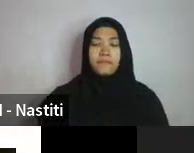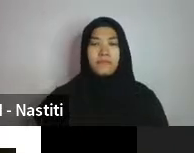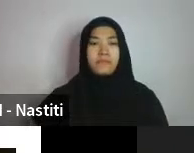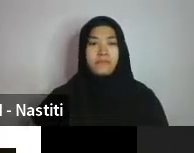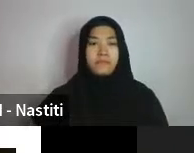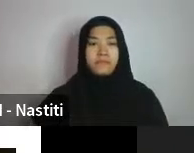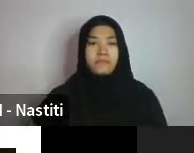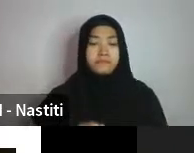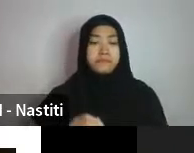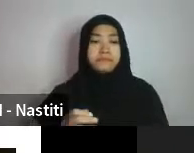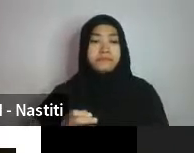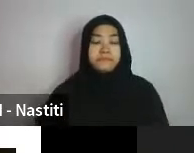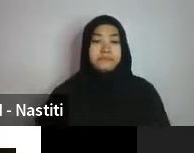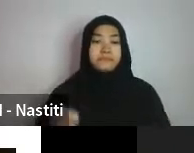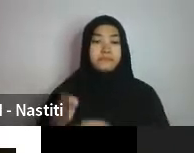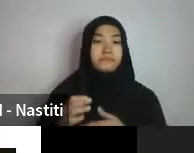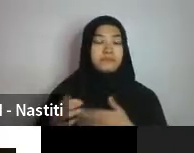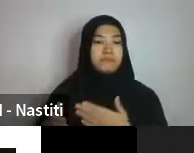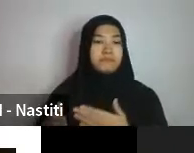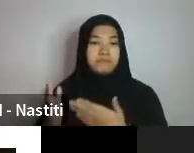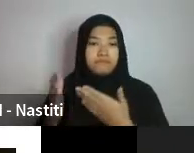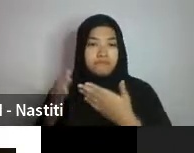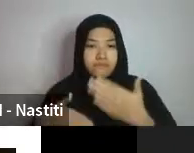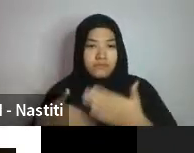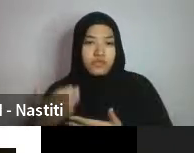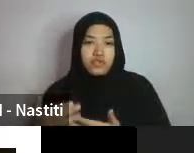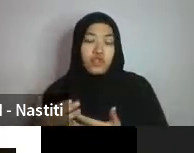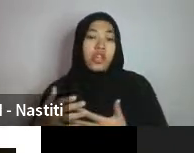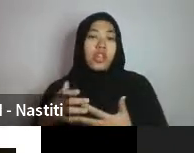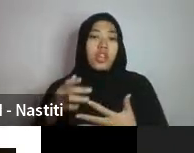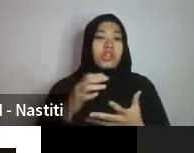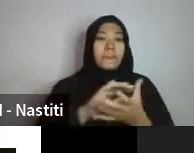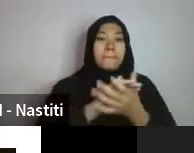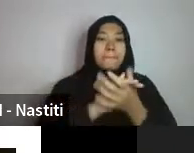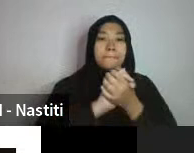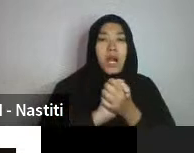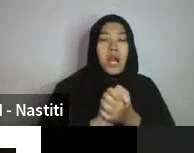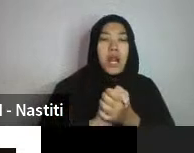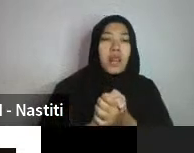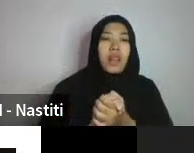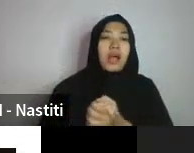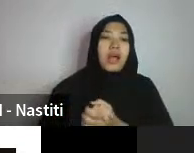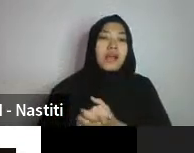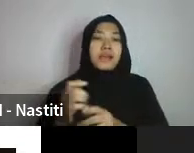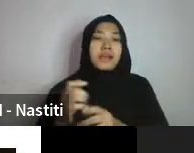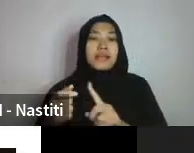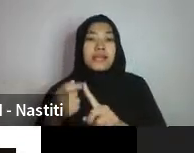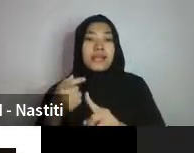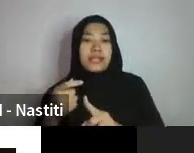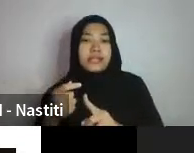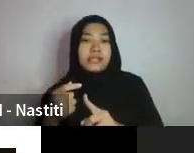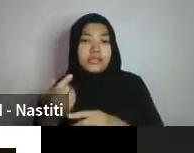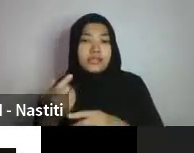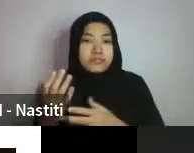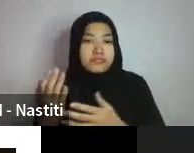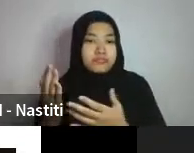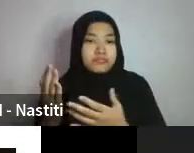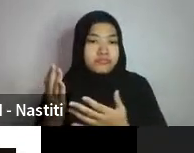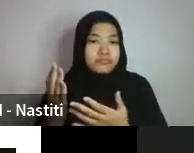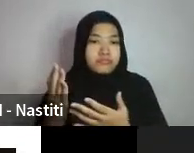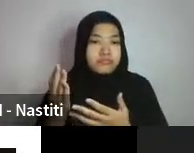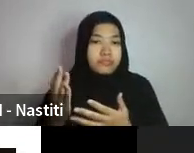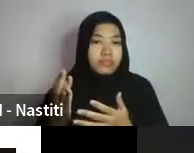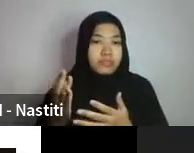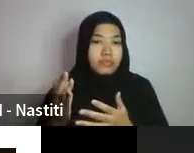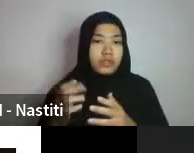a Dutch psychiatrist, Schröder van der Kolk, and he started a renewal and a modernization of psychiatry in